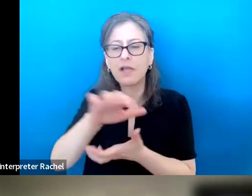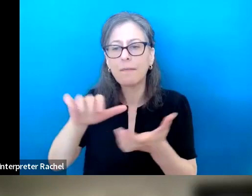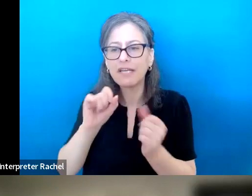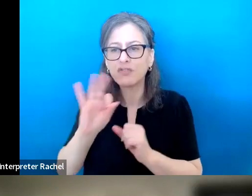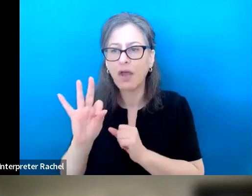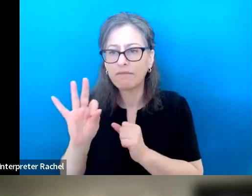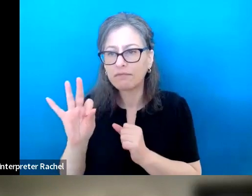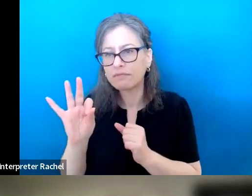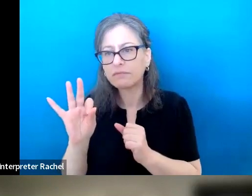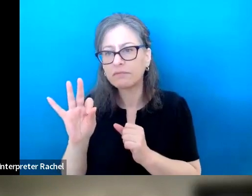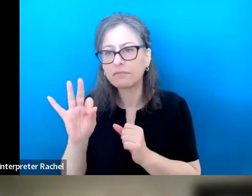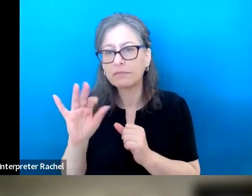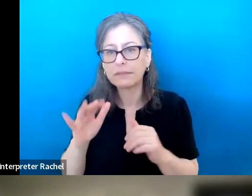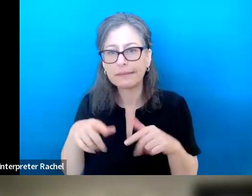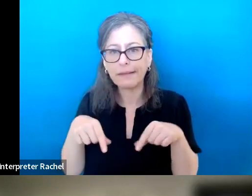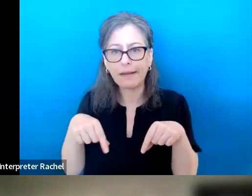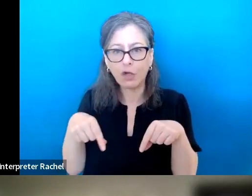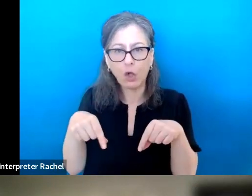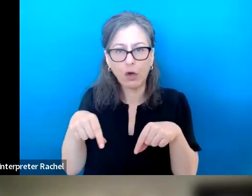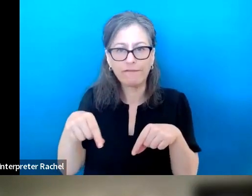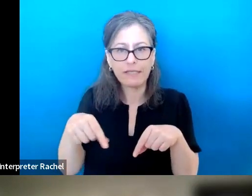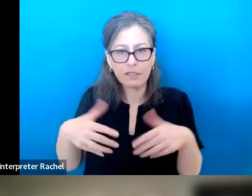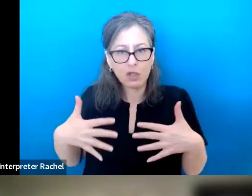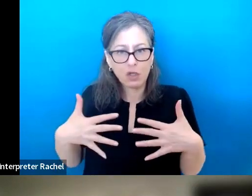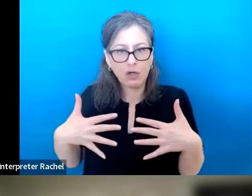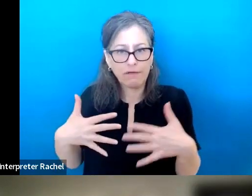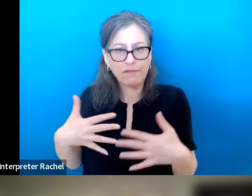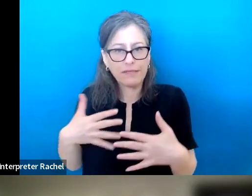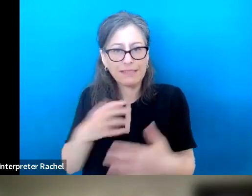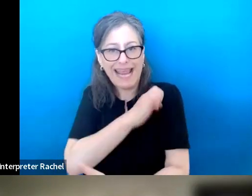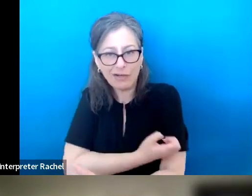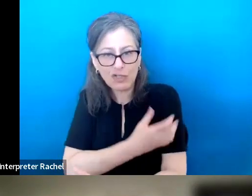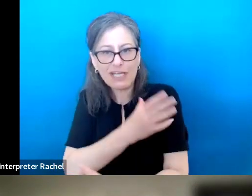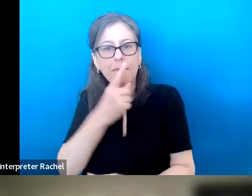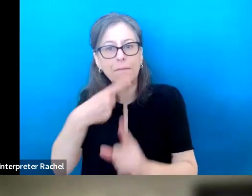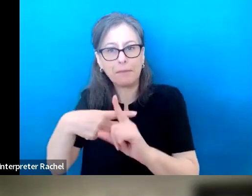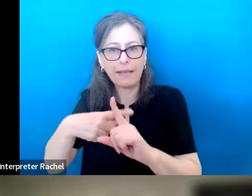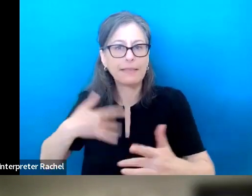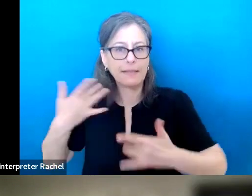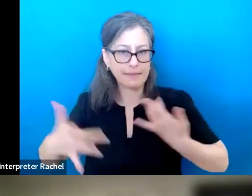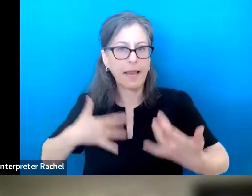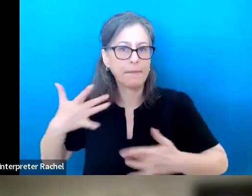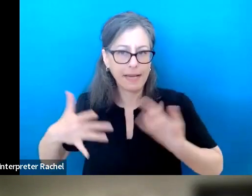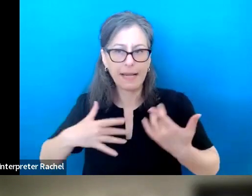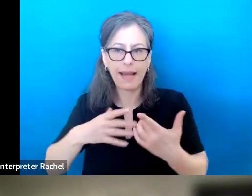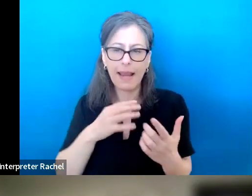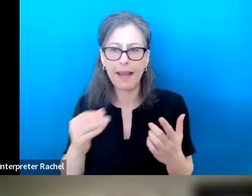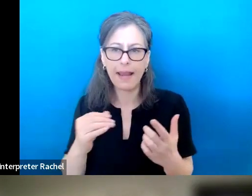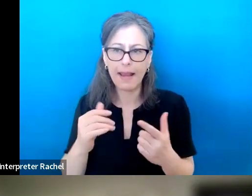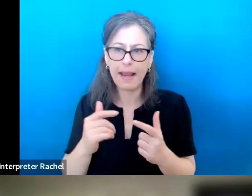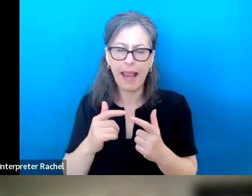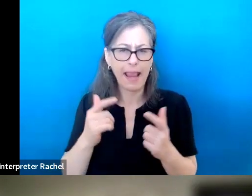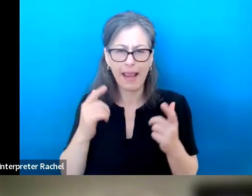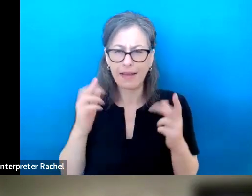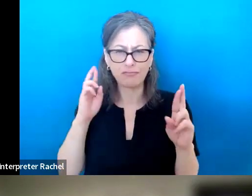of nervous energy and excitement, but huge, huge